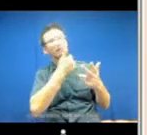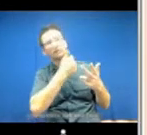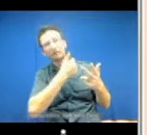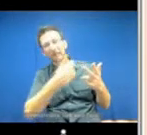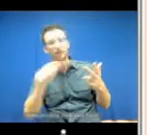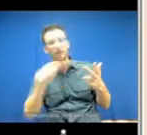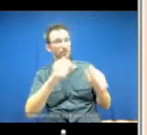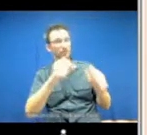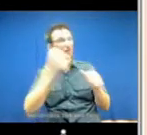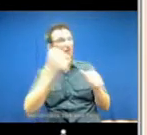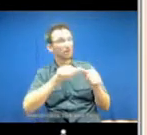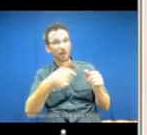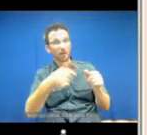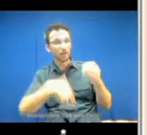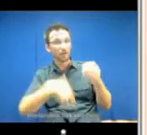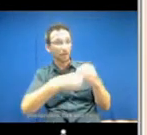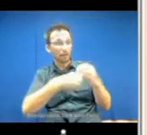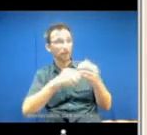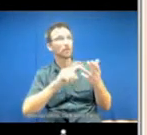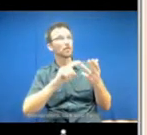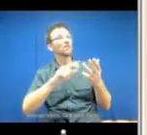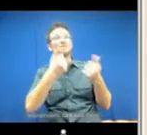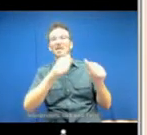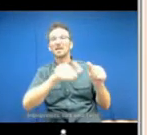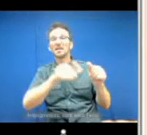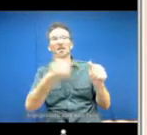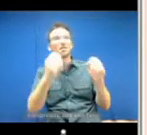Were there any other people present?